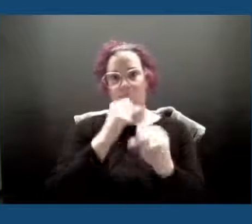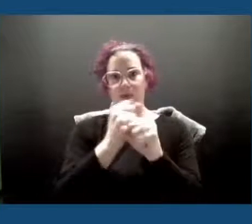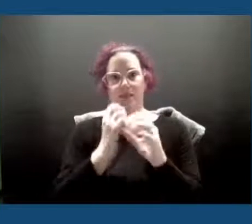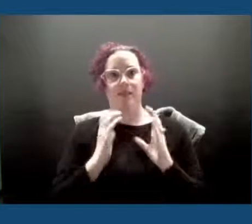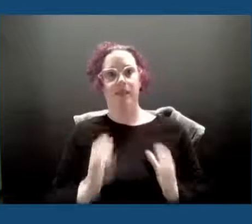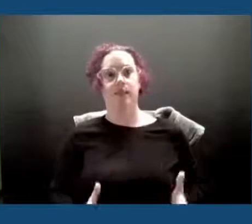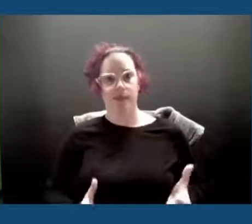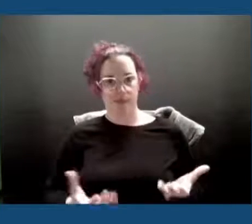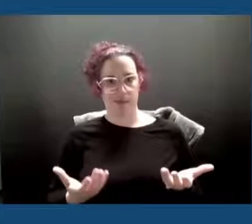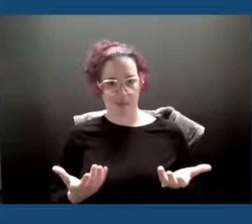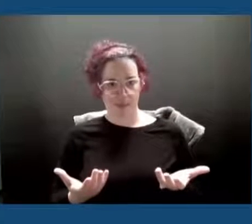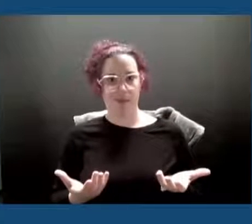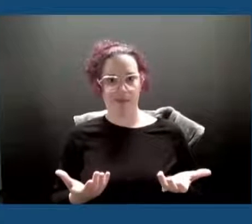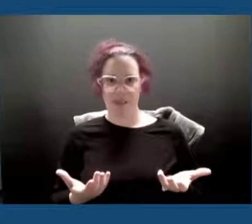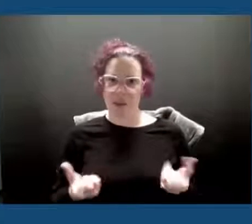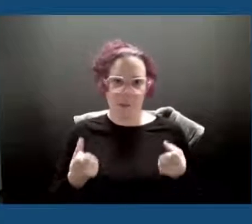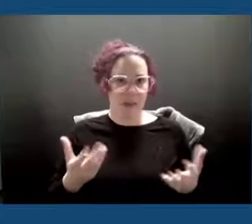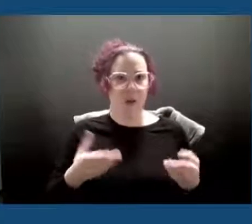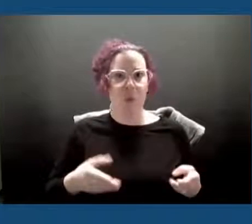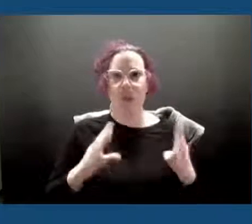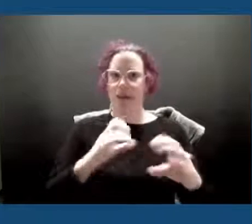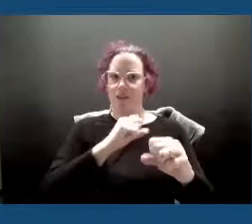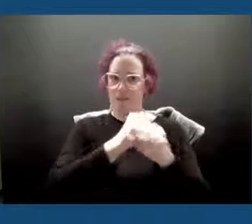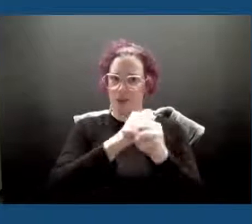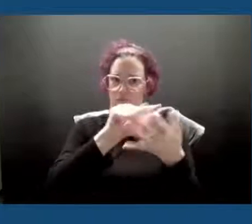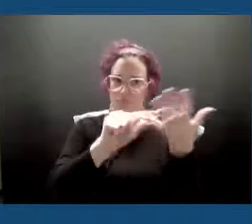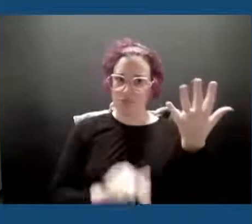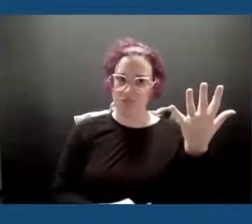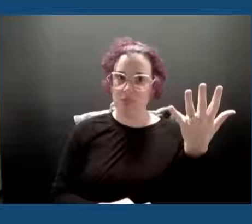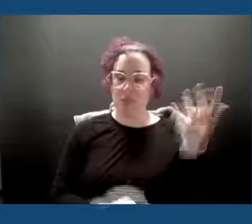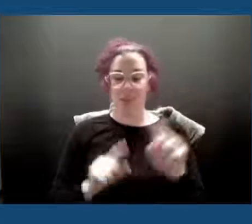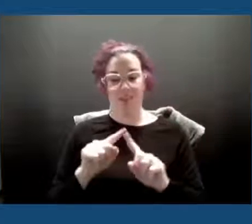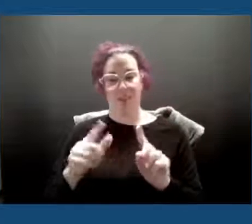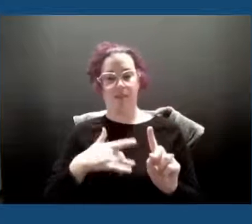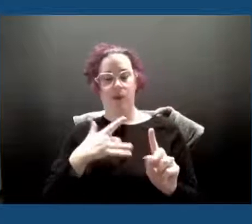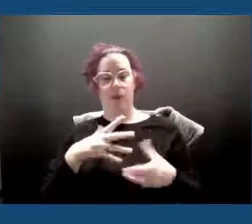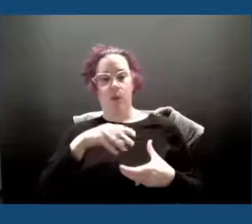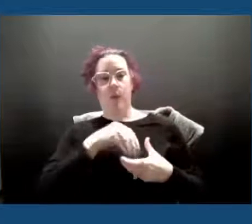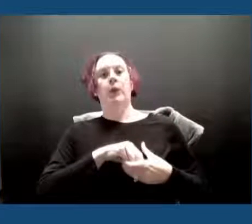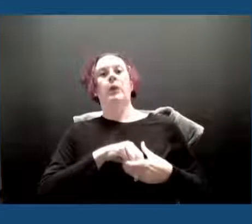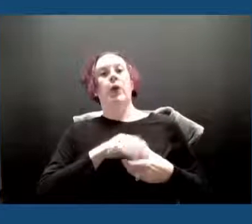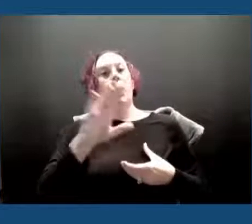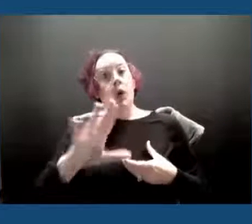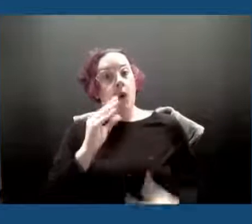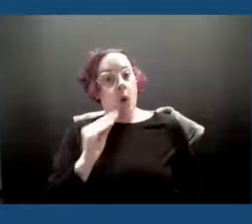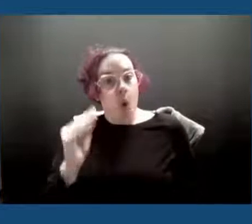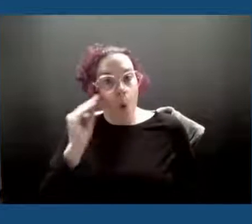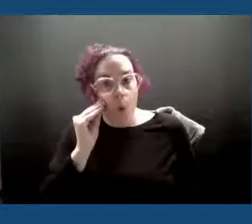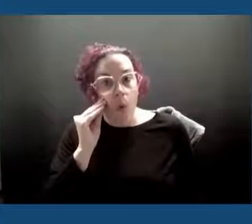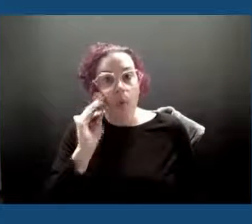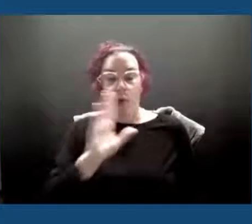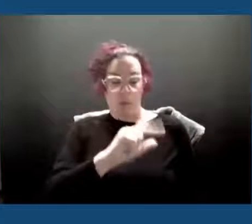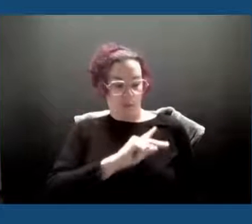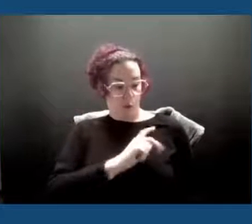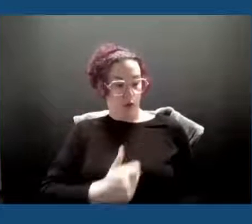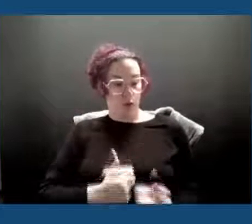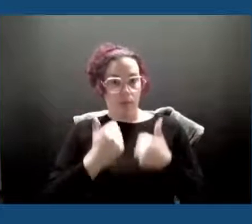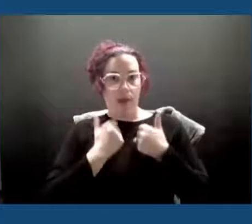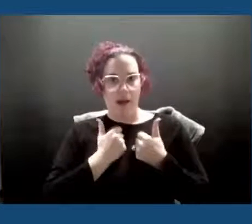countless ways. But this one is so deeply personal when the sanctity of your own home and your personal lives are so